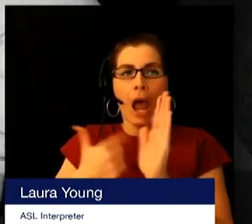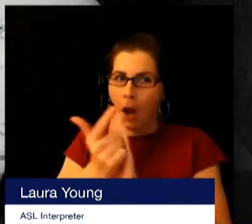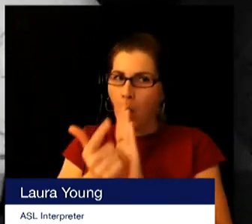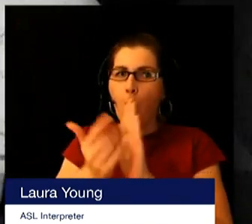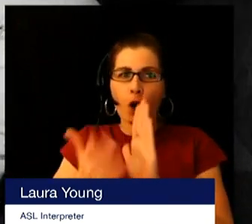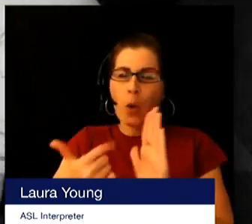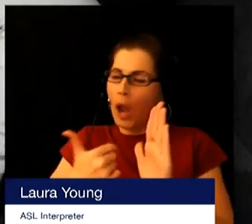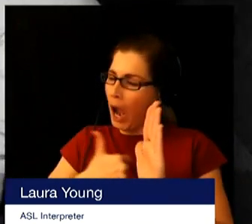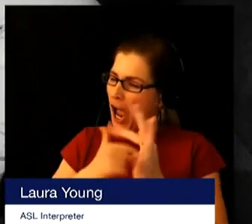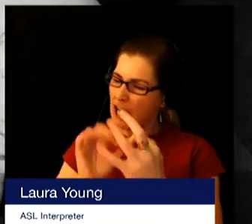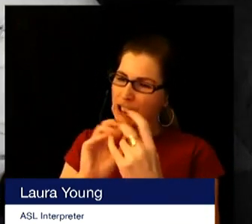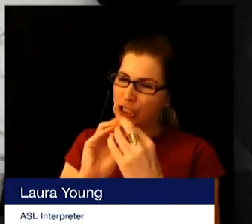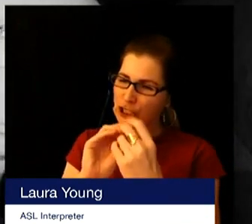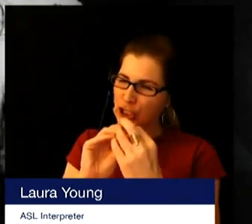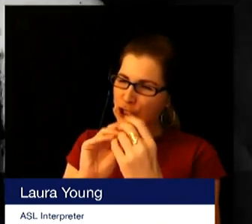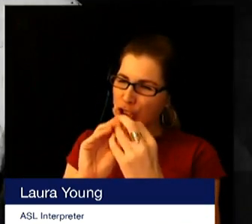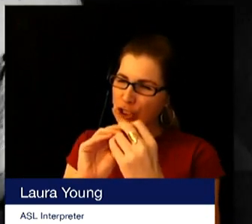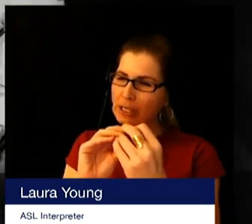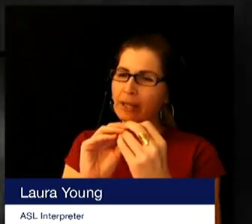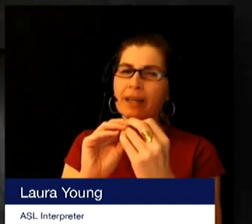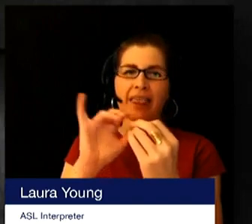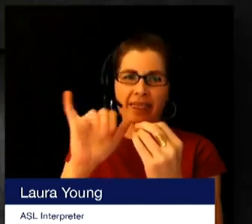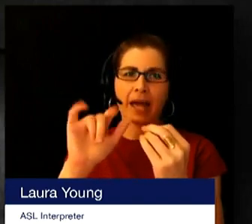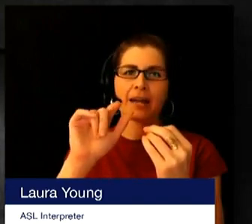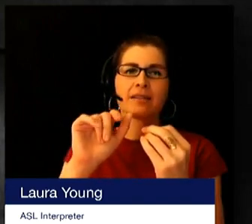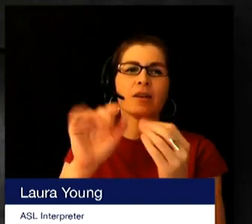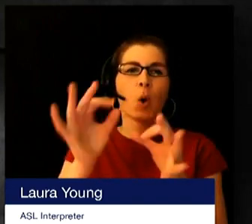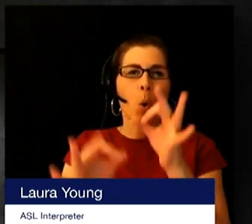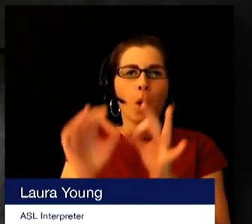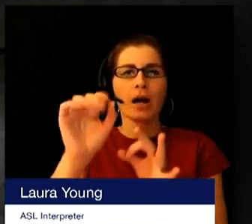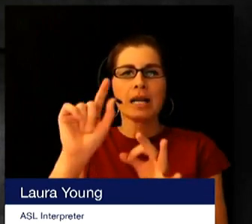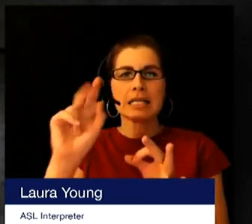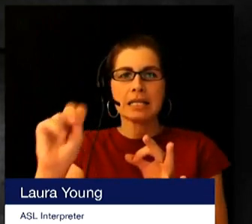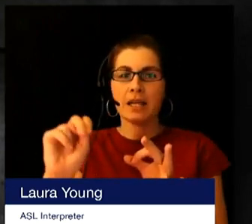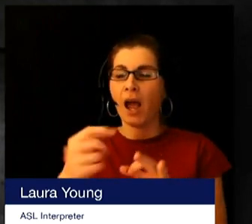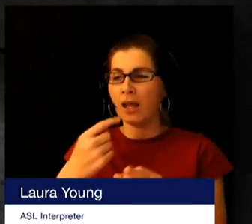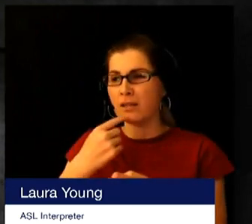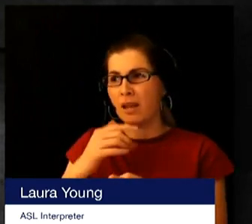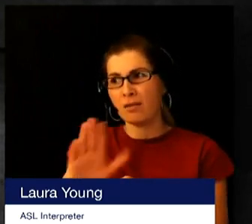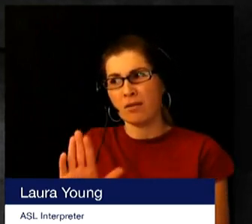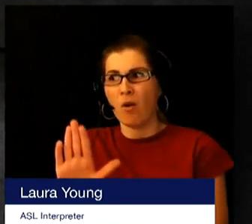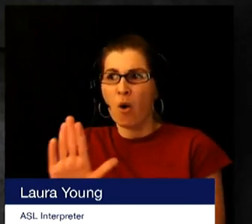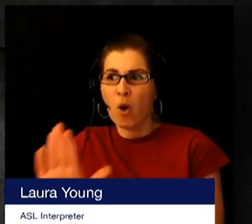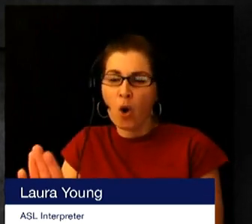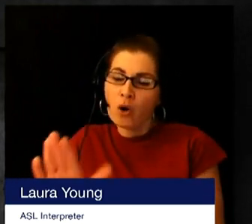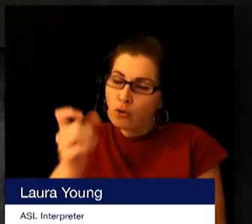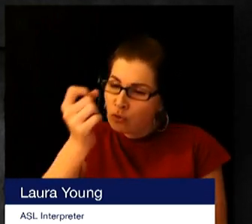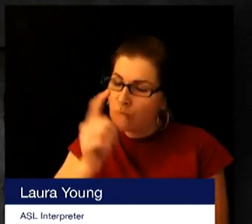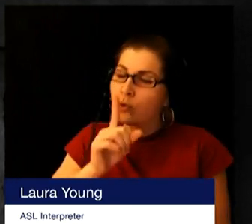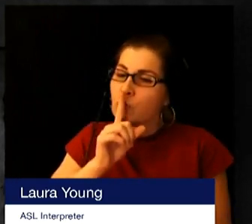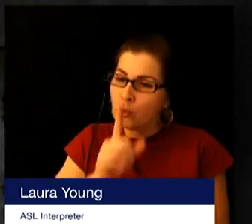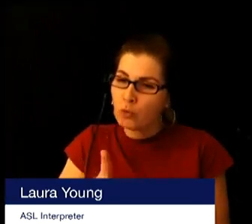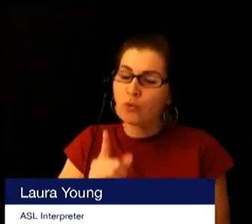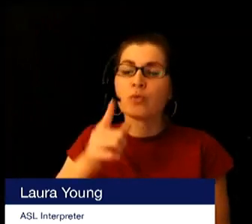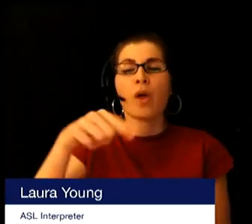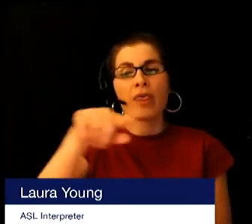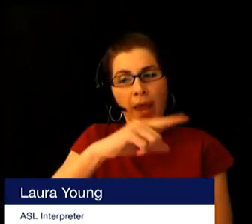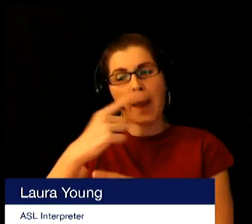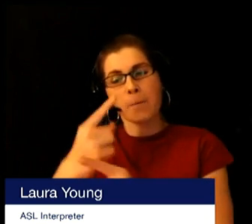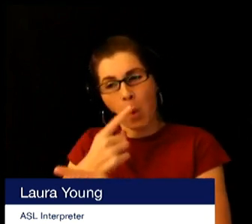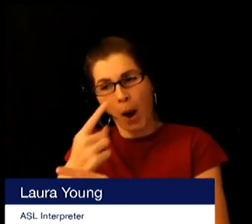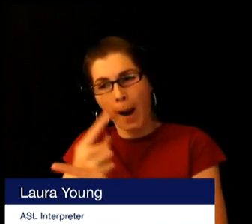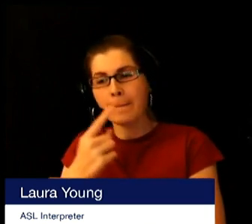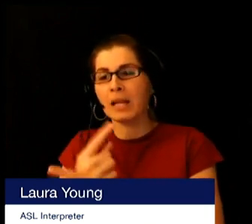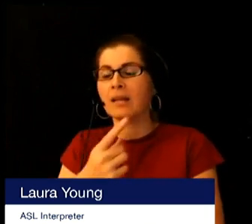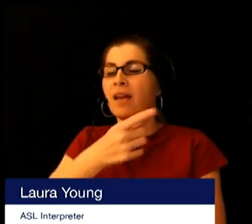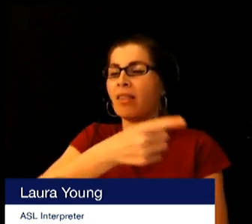in the appellate courts of Tennessee that her conviction was proper, that she was properly tried as an adult, and that she was properly sentenced to